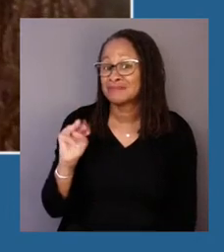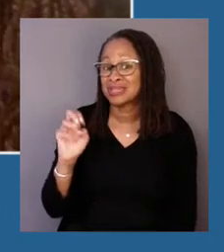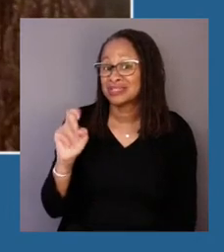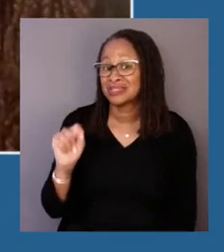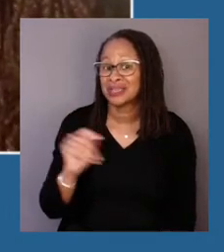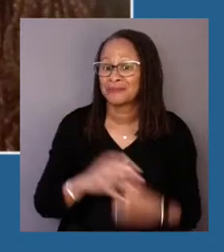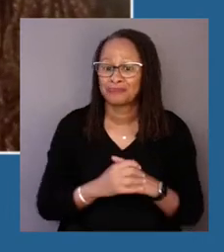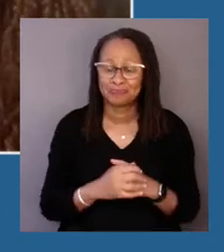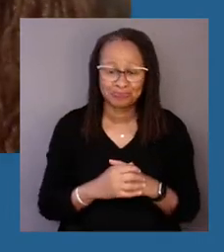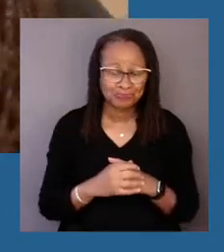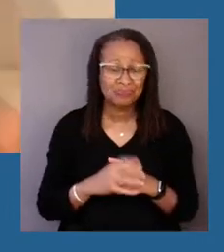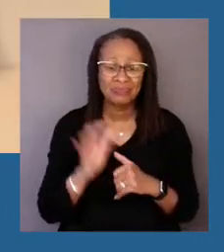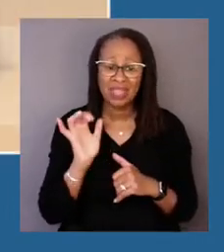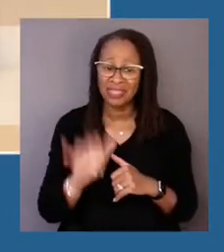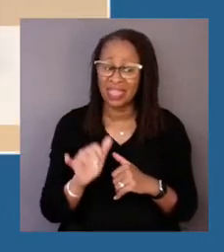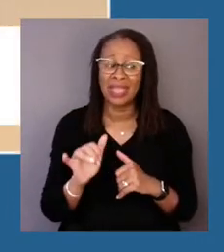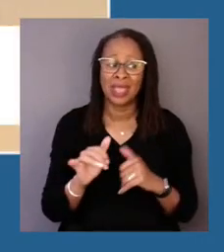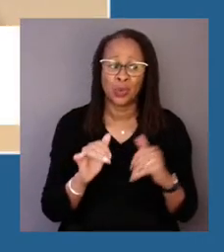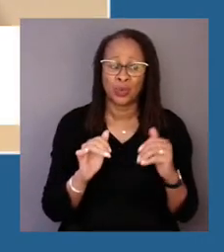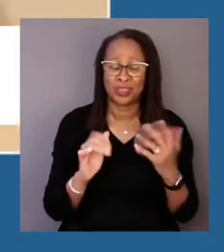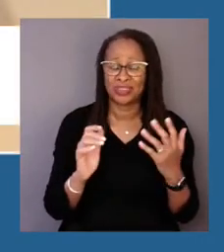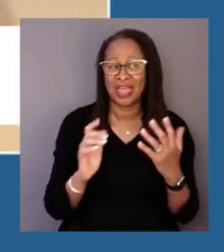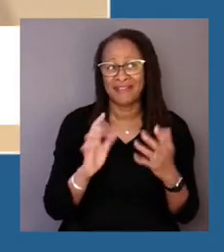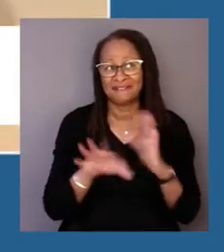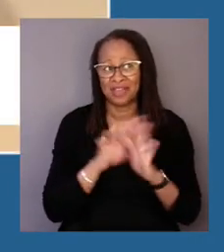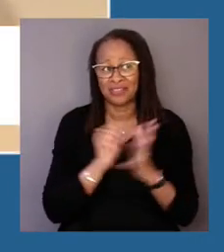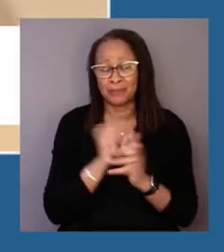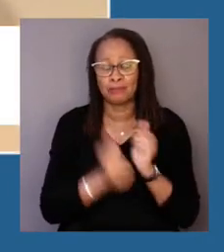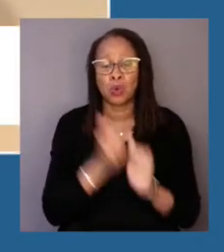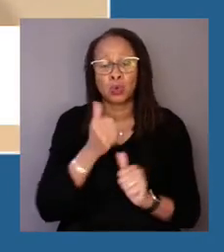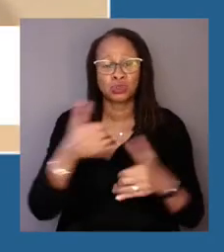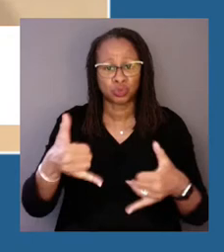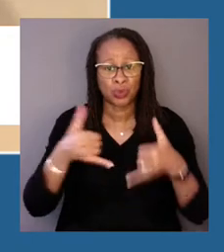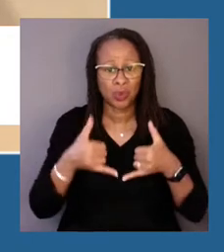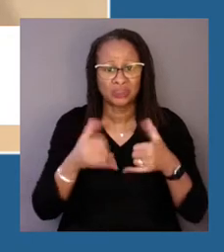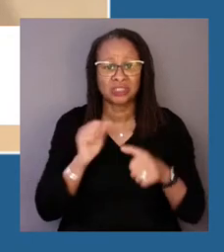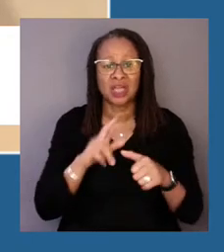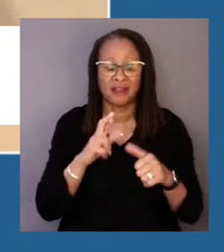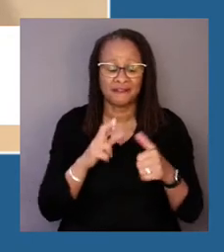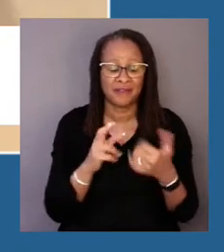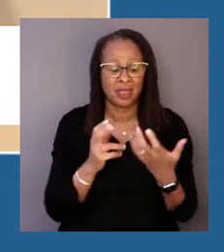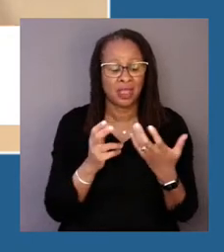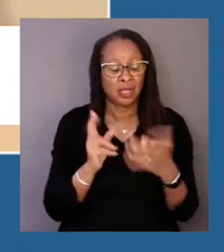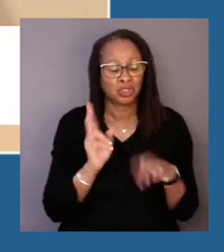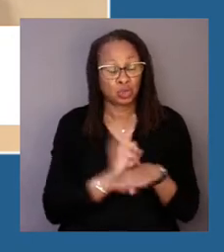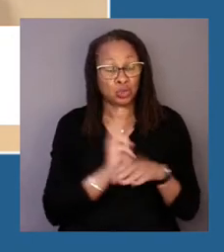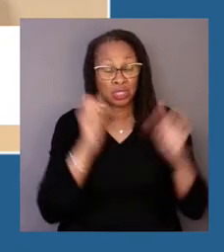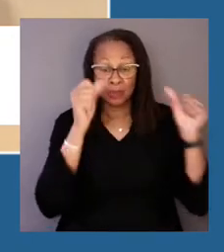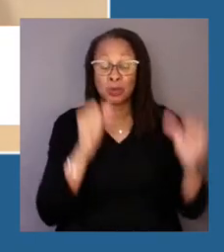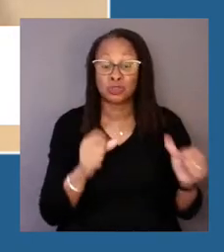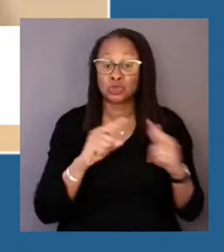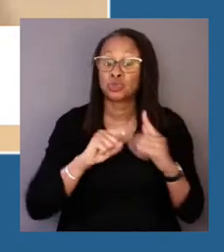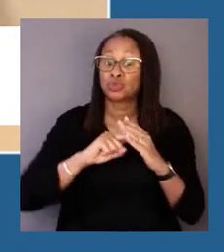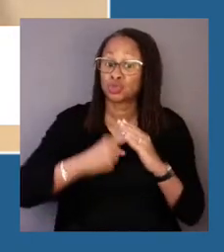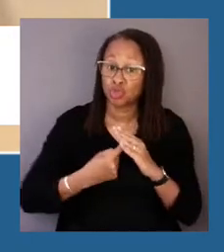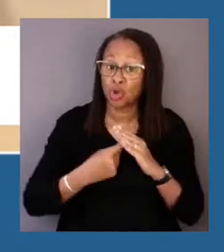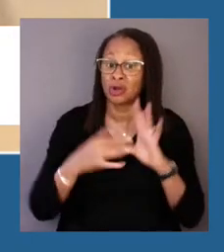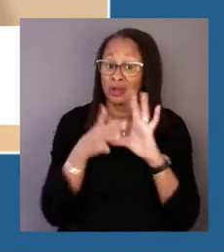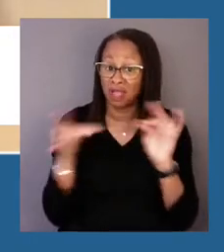I found kind of like the most rewarding aspects of like hanging up these posters. When I like went out and